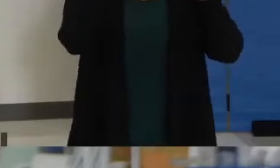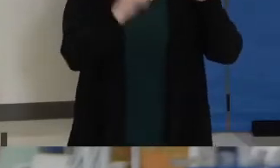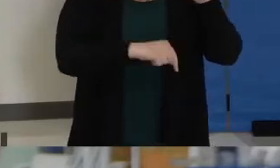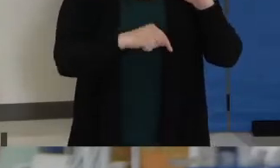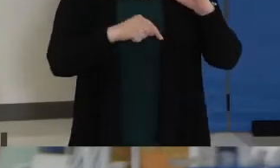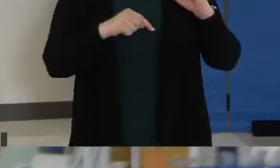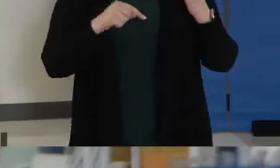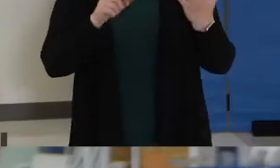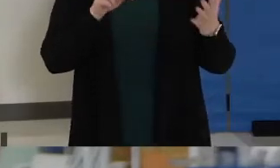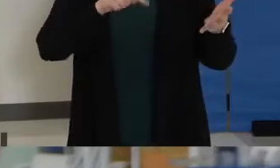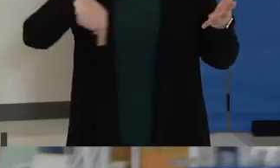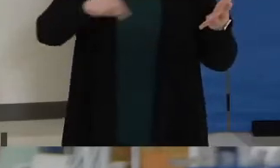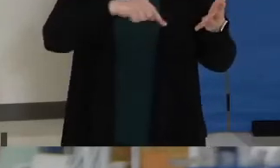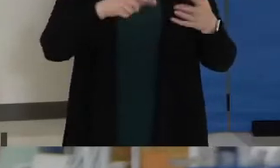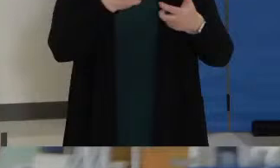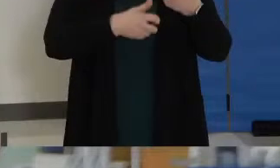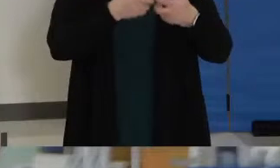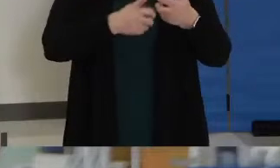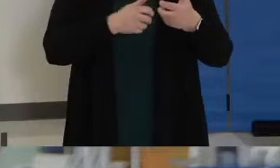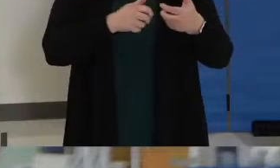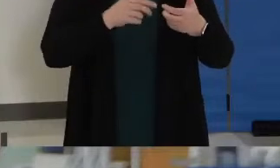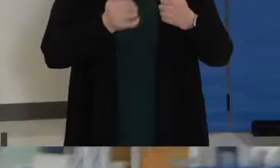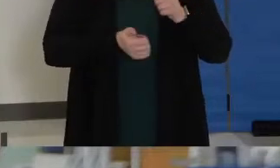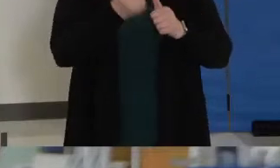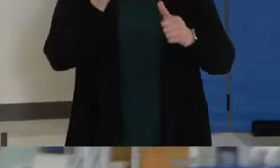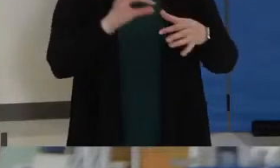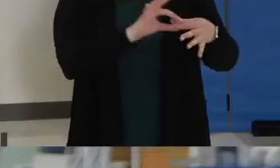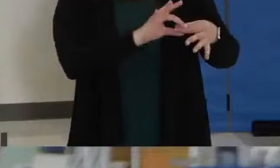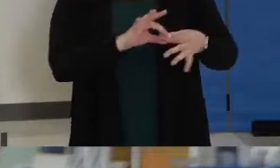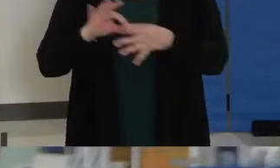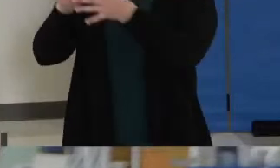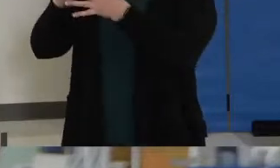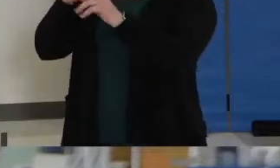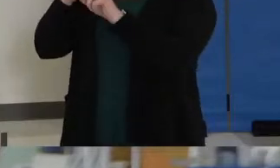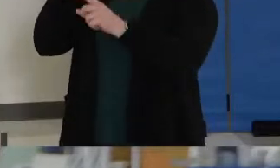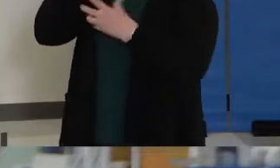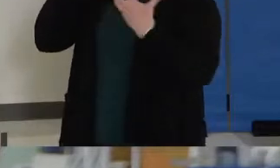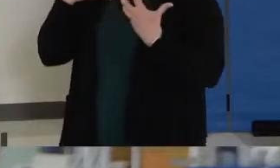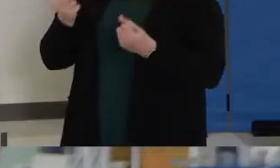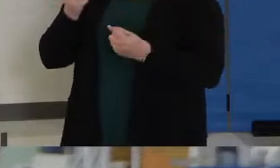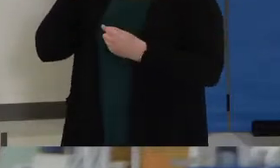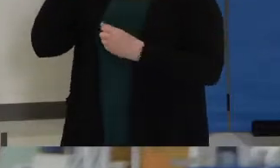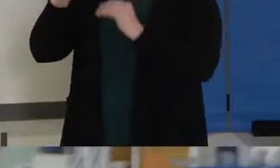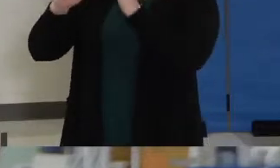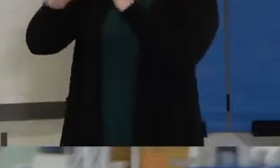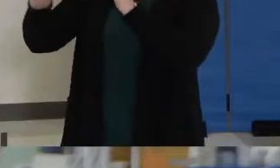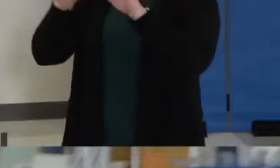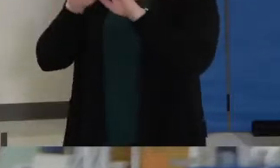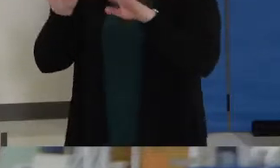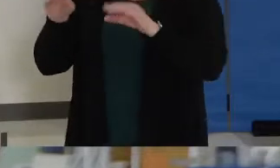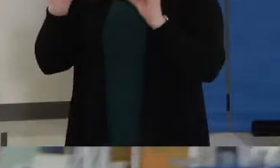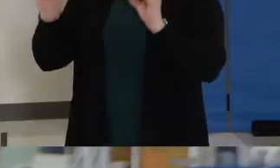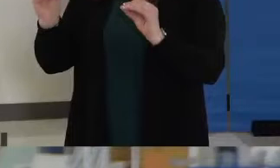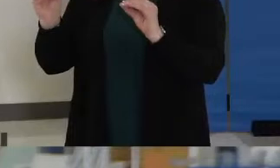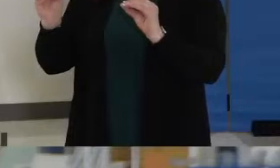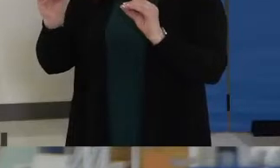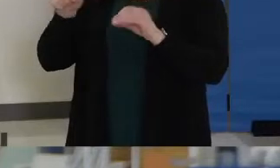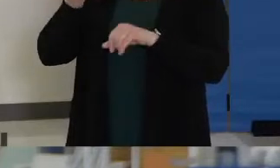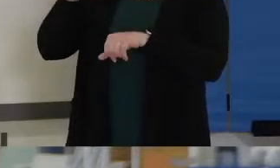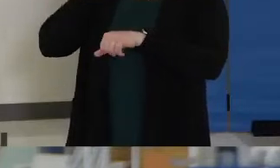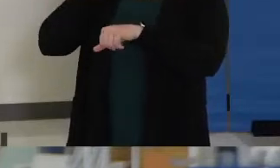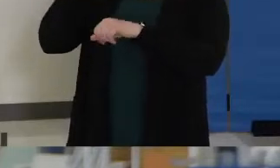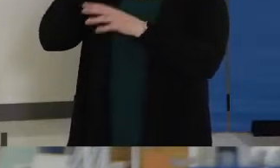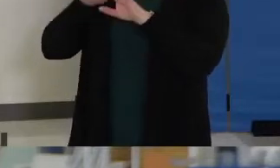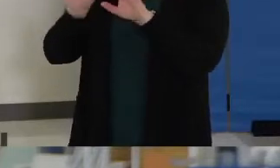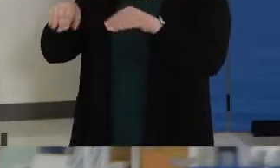issues typically stem from mental health and housing insecurity. If veterans don't have quality, stable housing, it affects their mental health